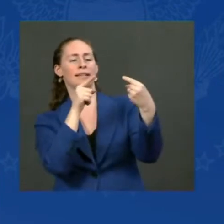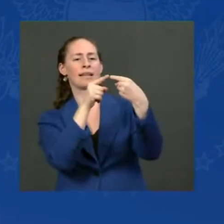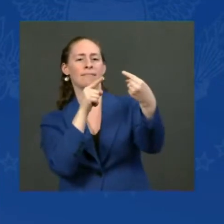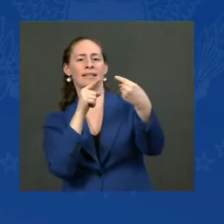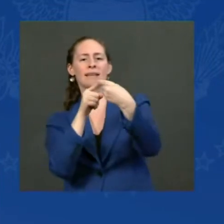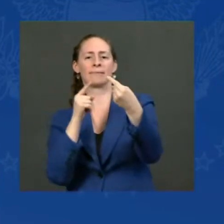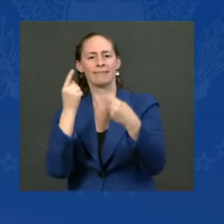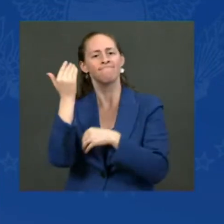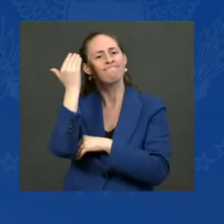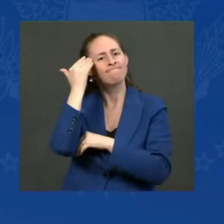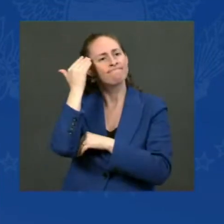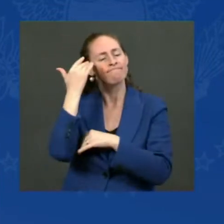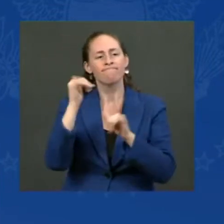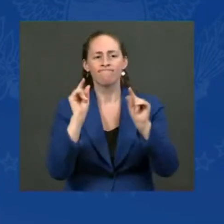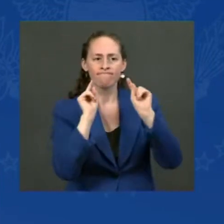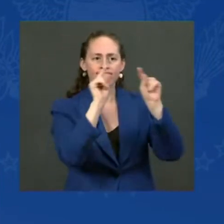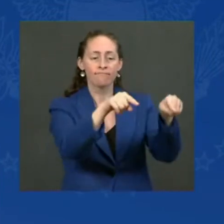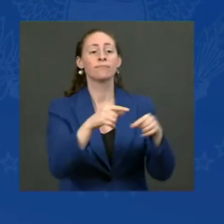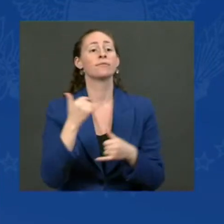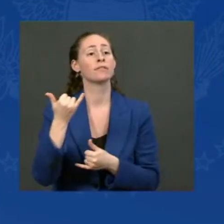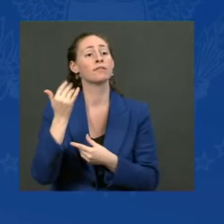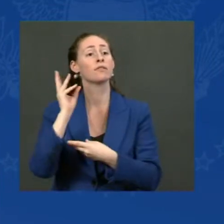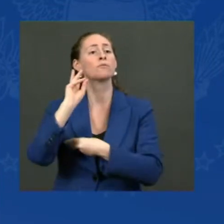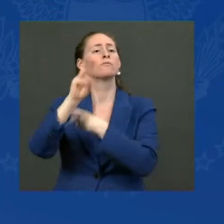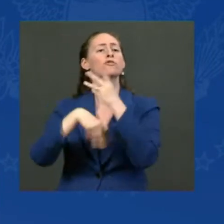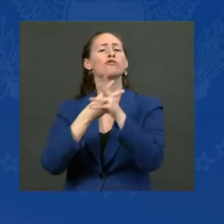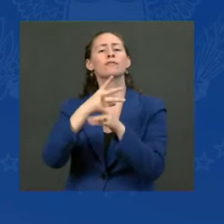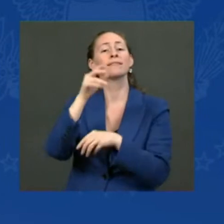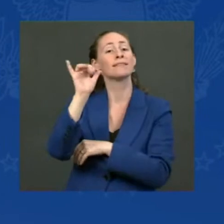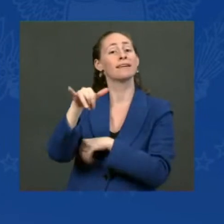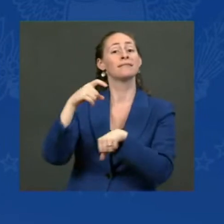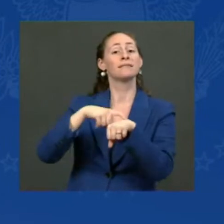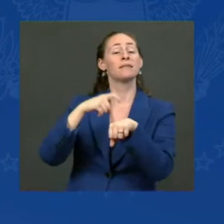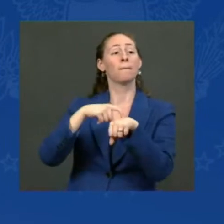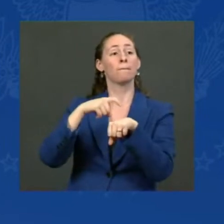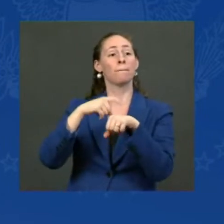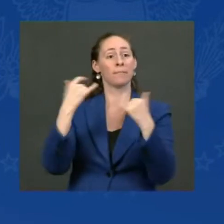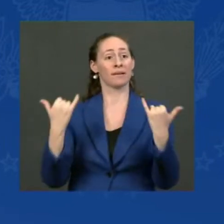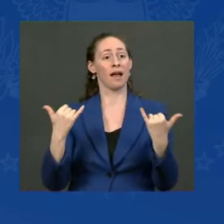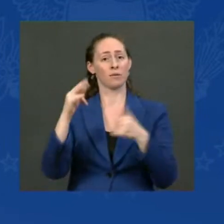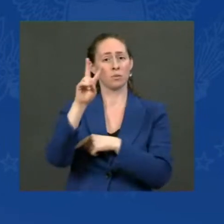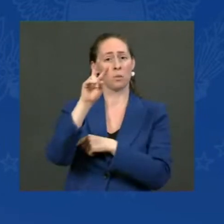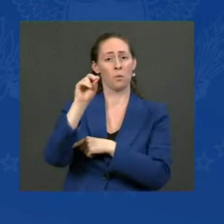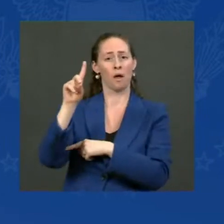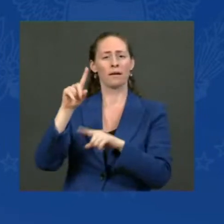is not the world of 2001, though. And the United States is not the same country we were